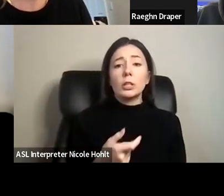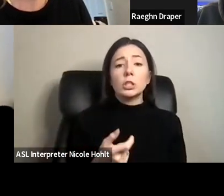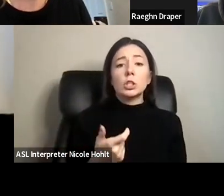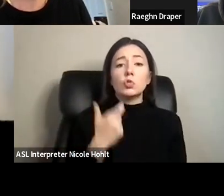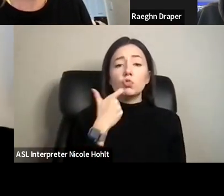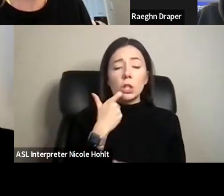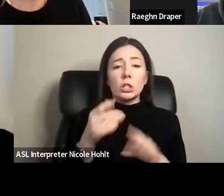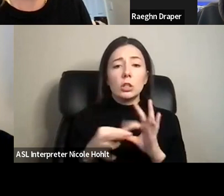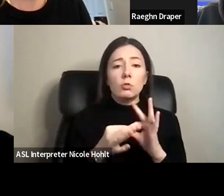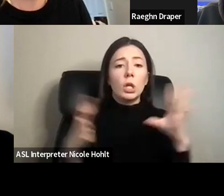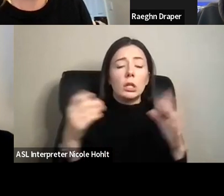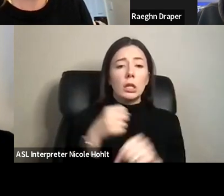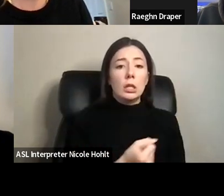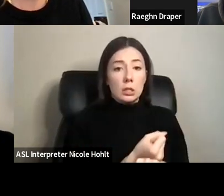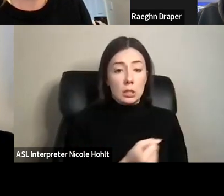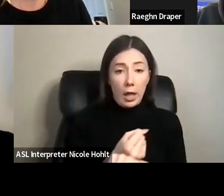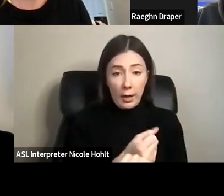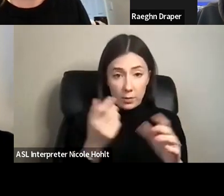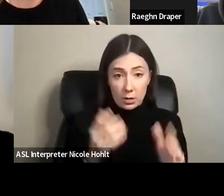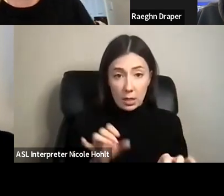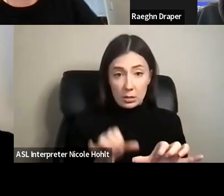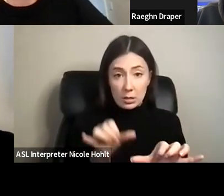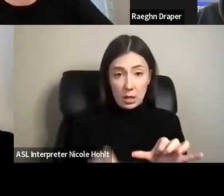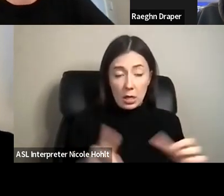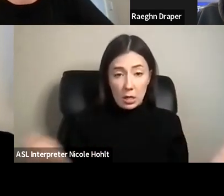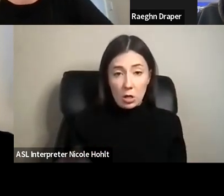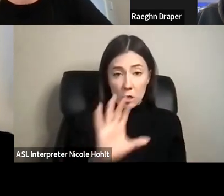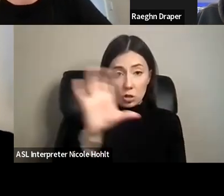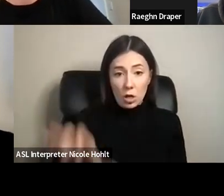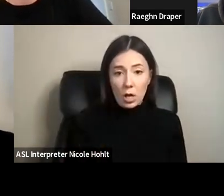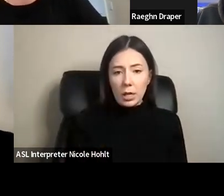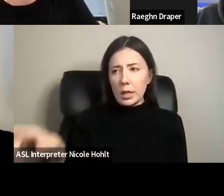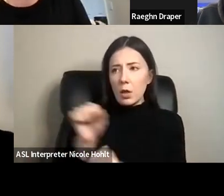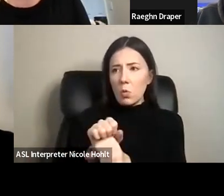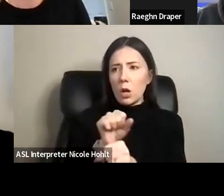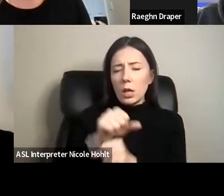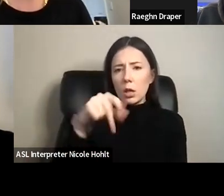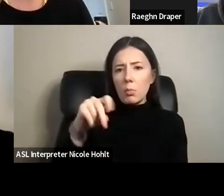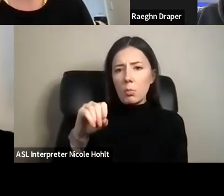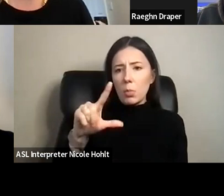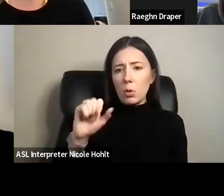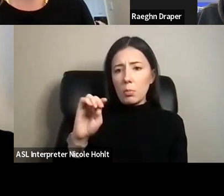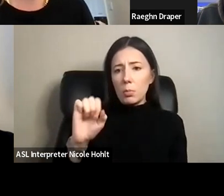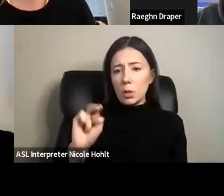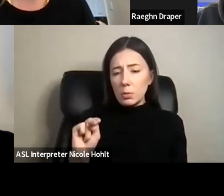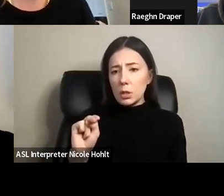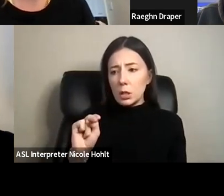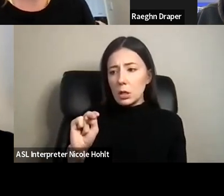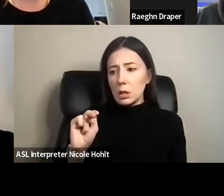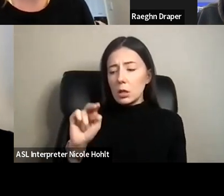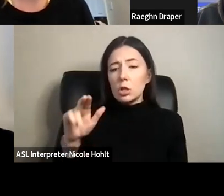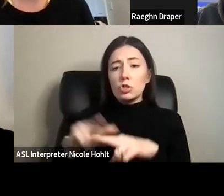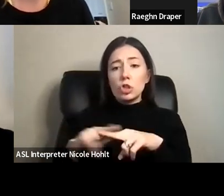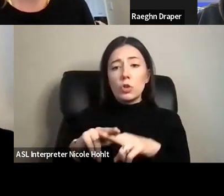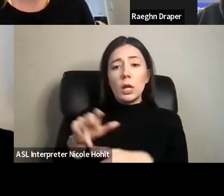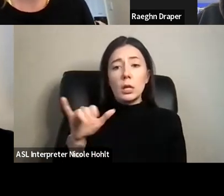that were here in Chicago. And they worked at the Pullman yard, at the Pullman train